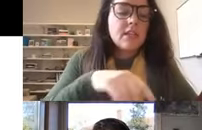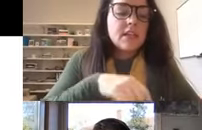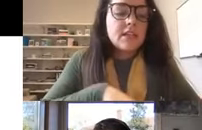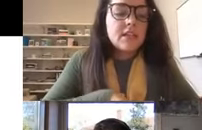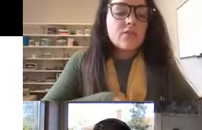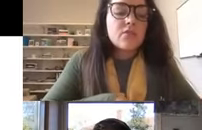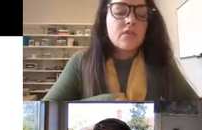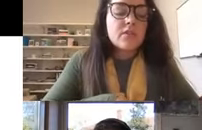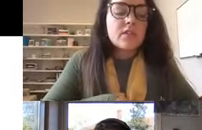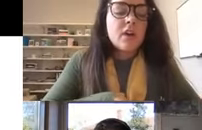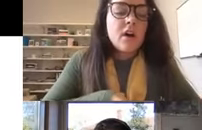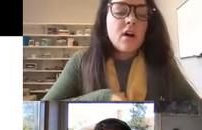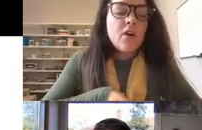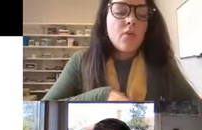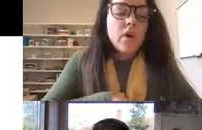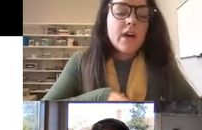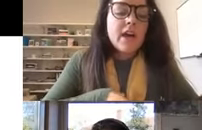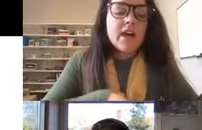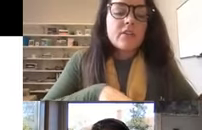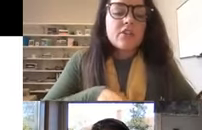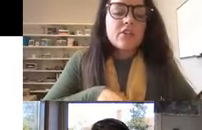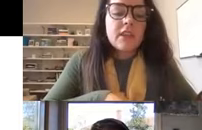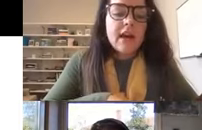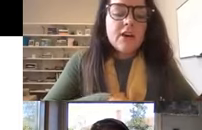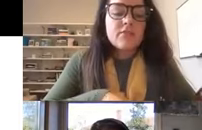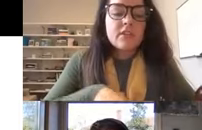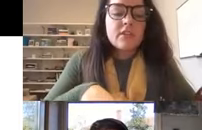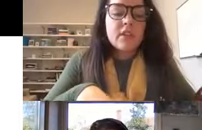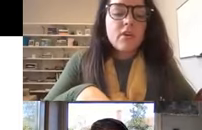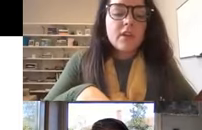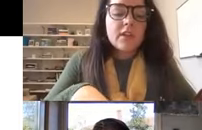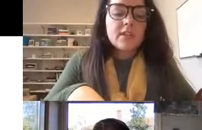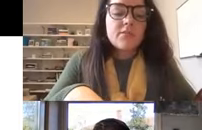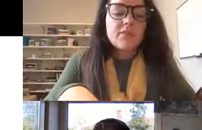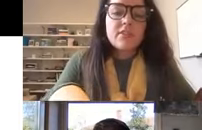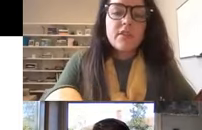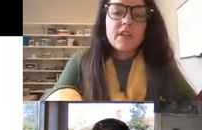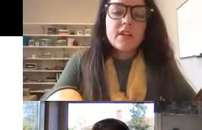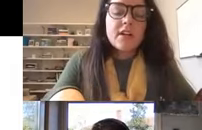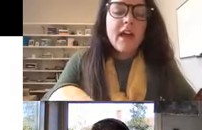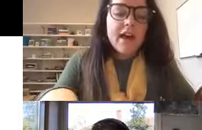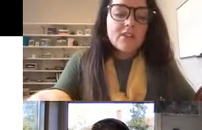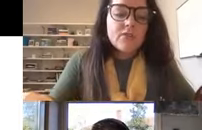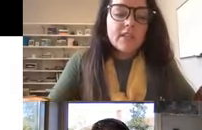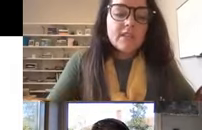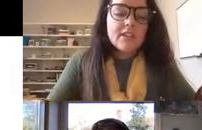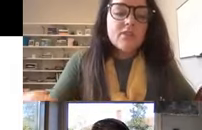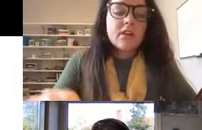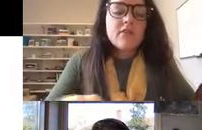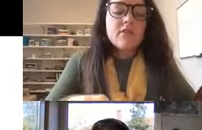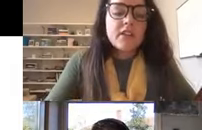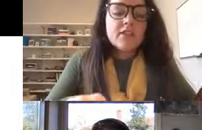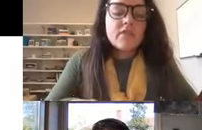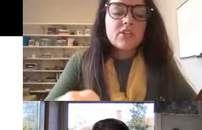Kendi continues, quote, "One either allows racial inequalities to persevere as a racist